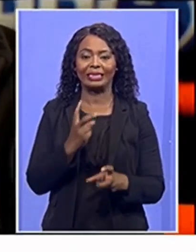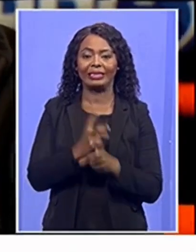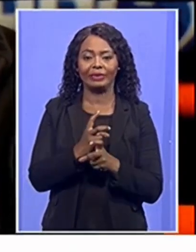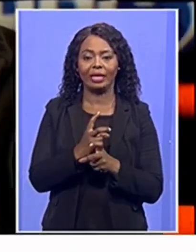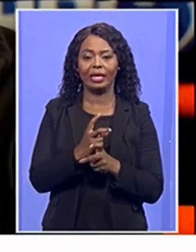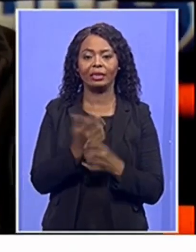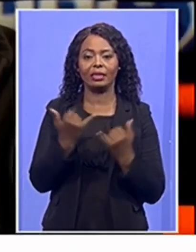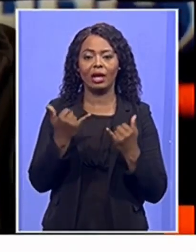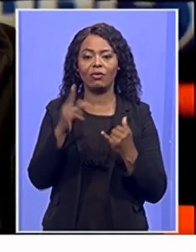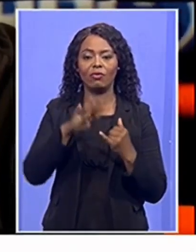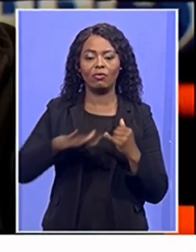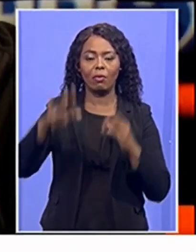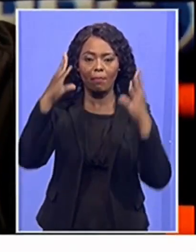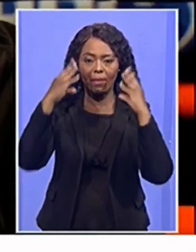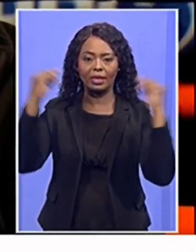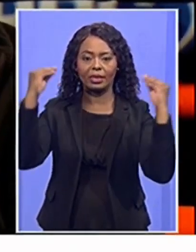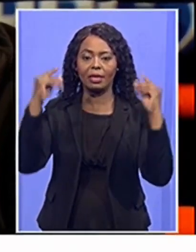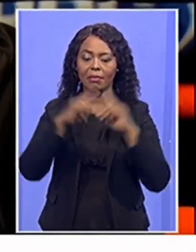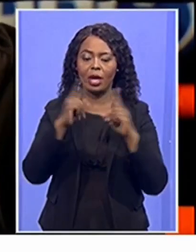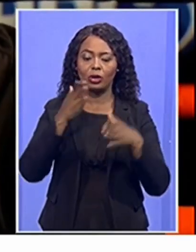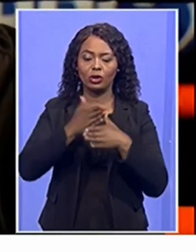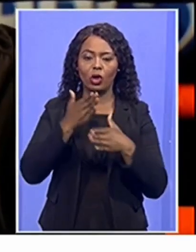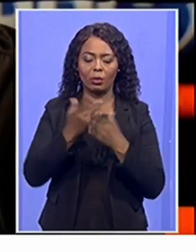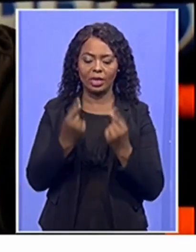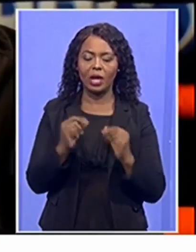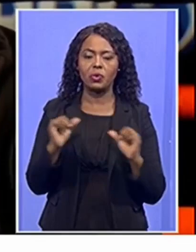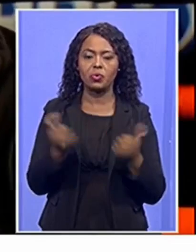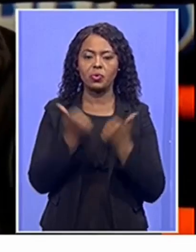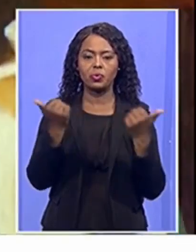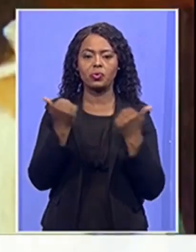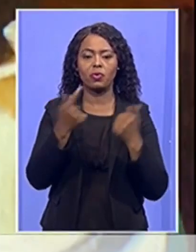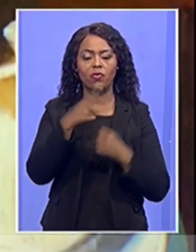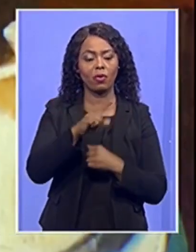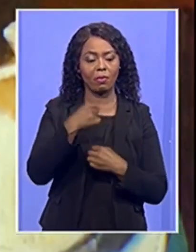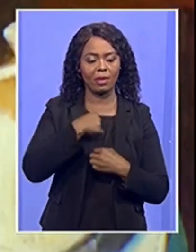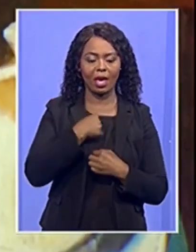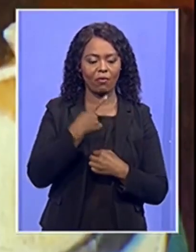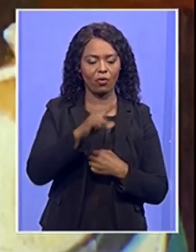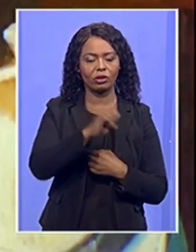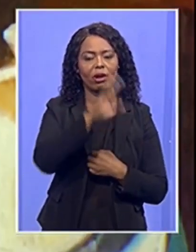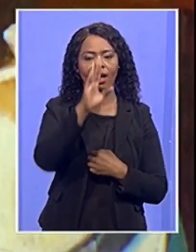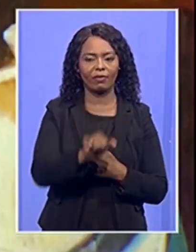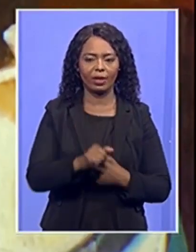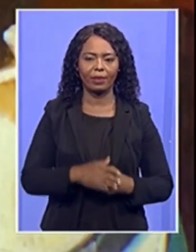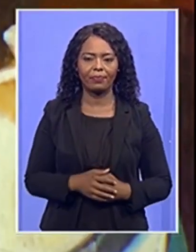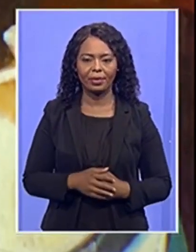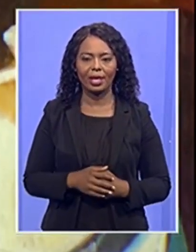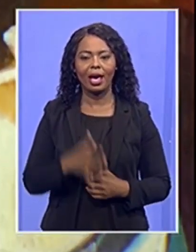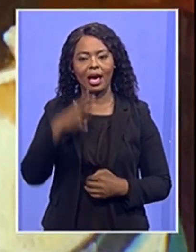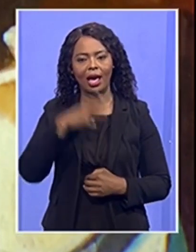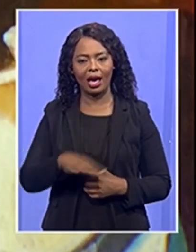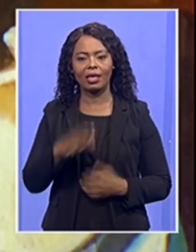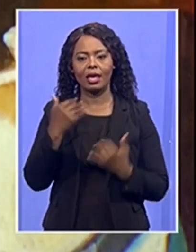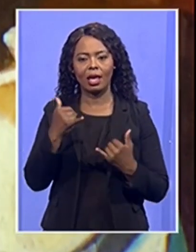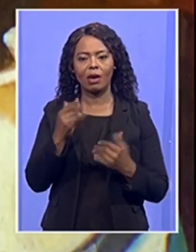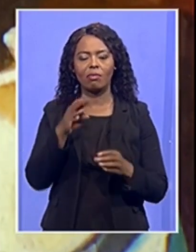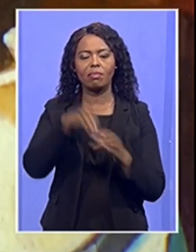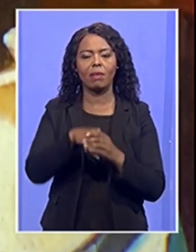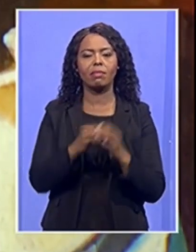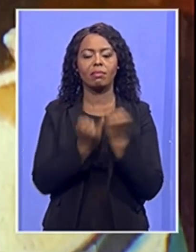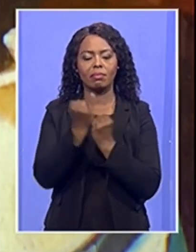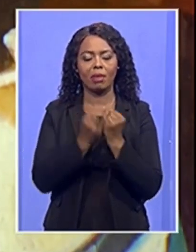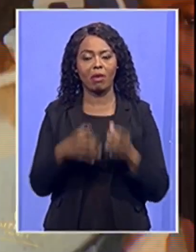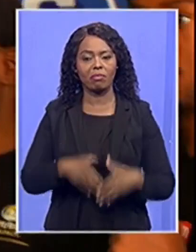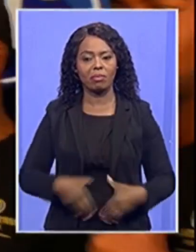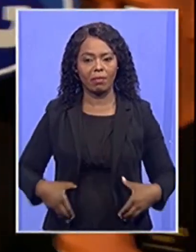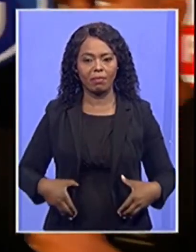didn't let me breathe, but I still got the job done. And like I said, it wasn't just for me, it was for South Africa. Tse ding tsa dibapadi tsa ditebele tse tlang ho nka karolo Thonamenteng